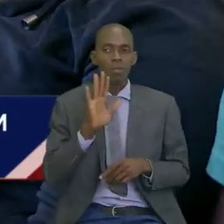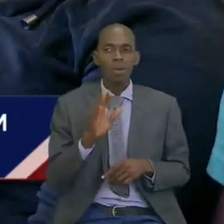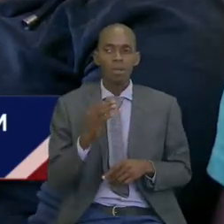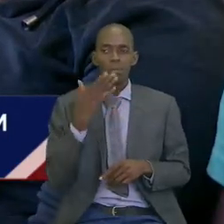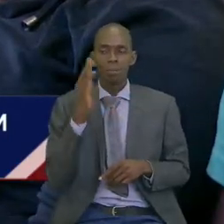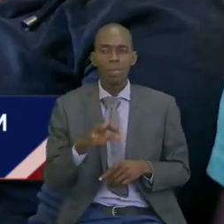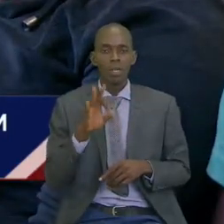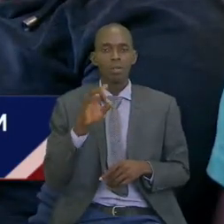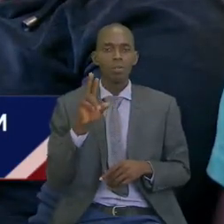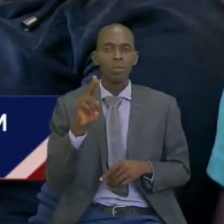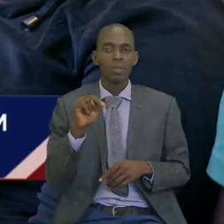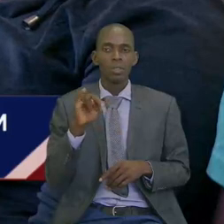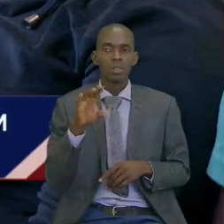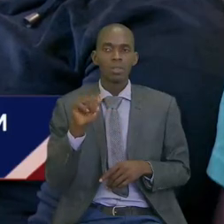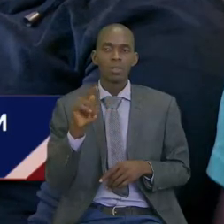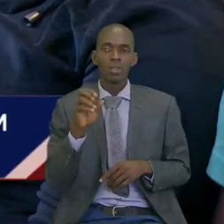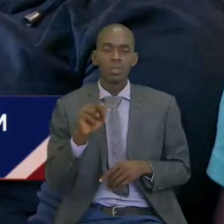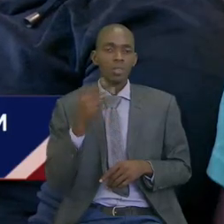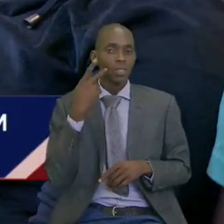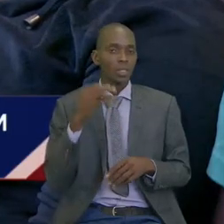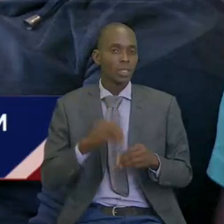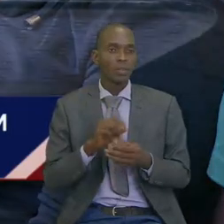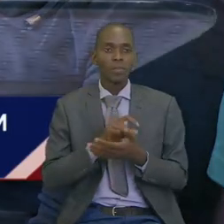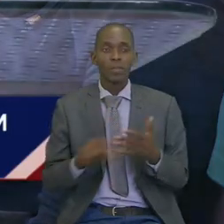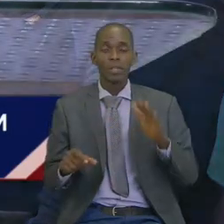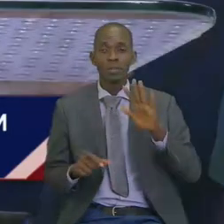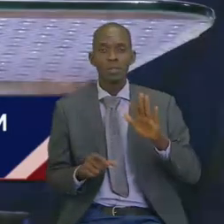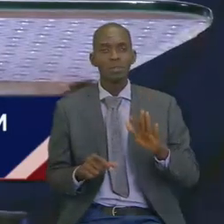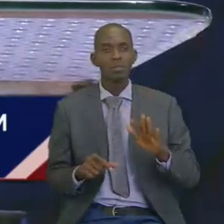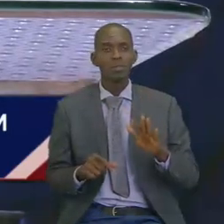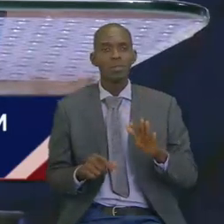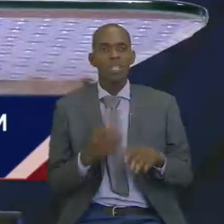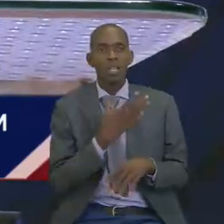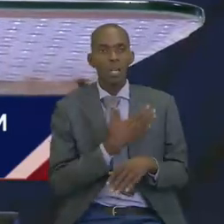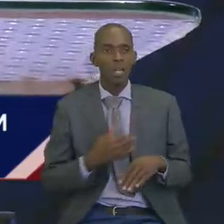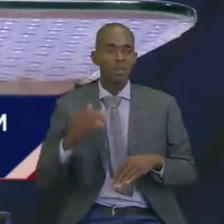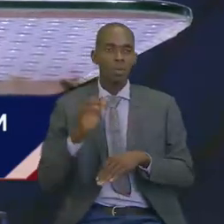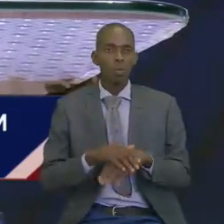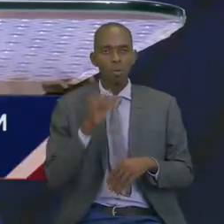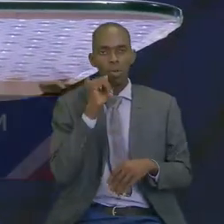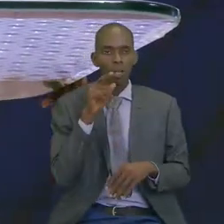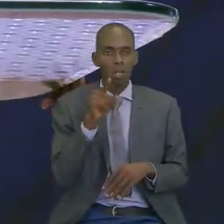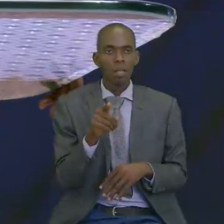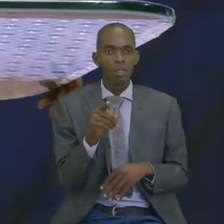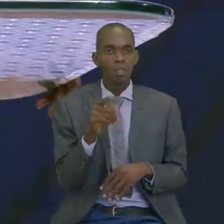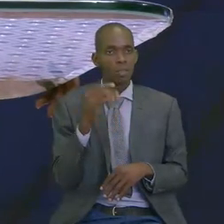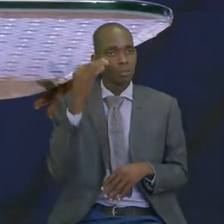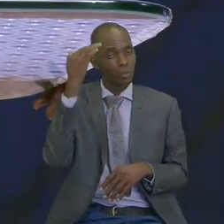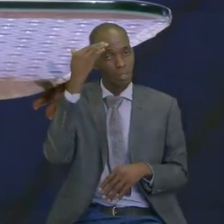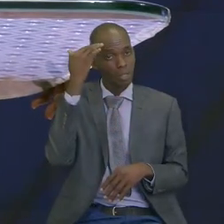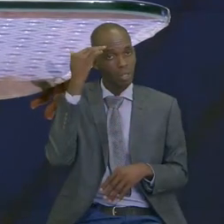fornication. About that, look at verse 5. In verse 5, it says, and upon